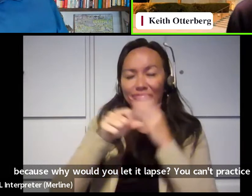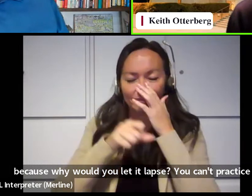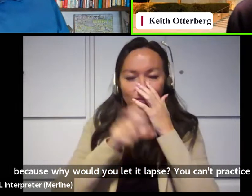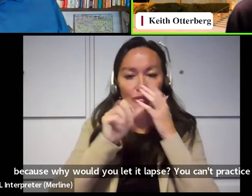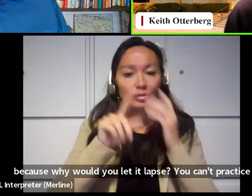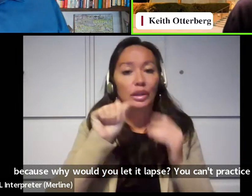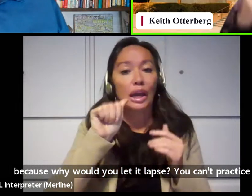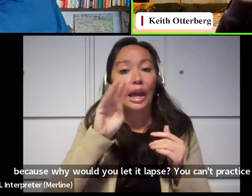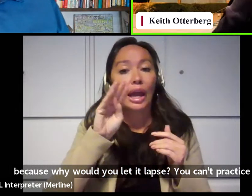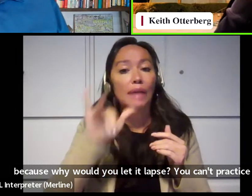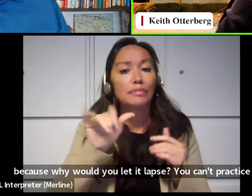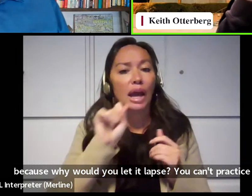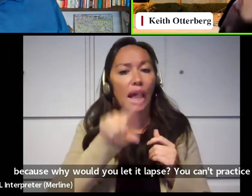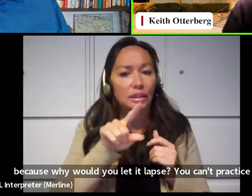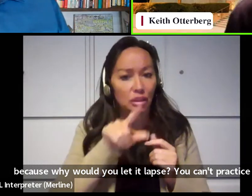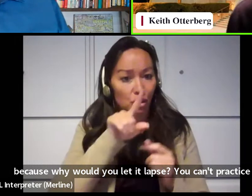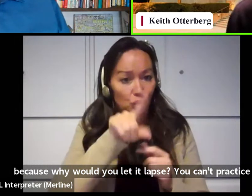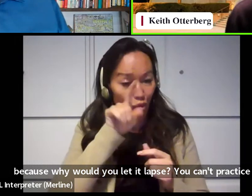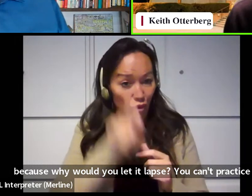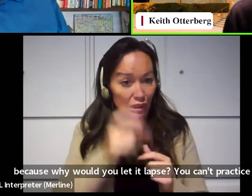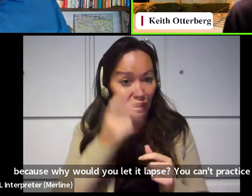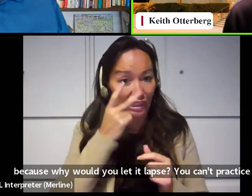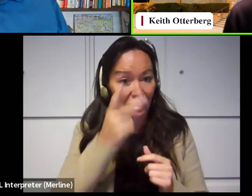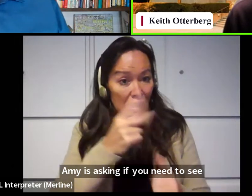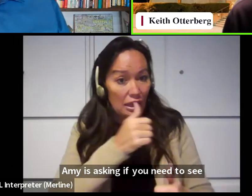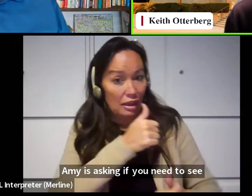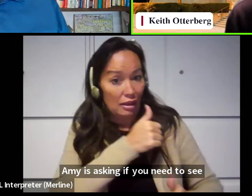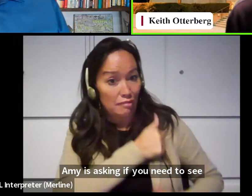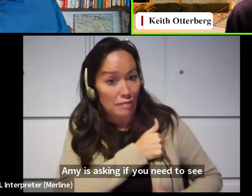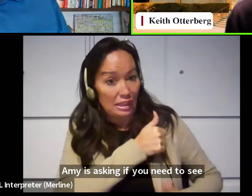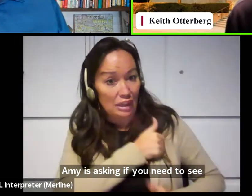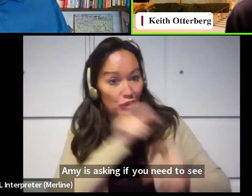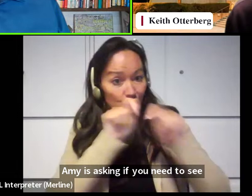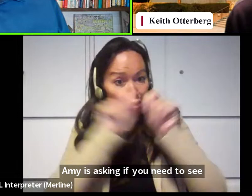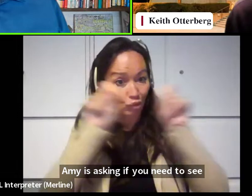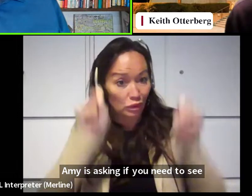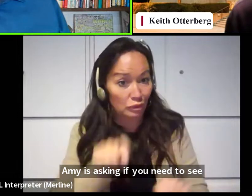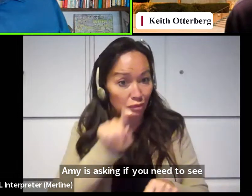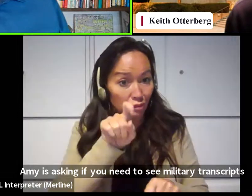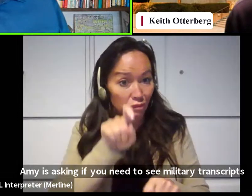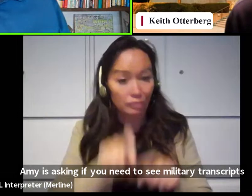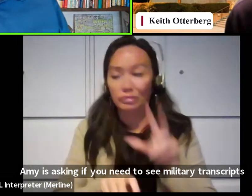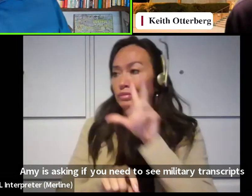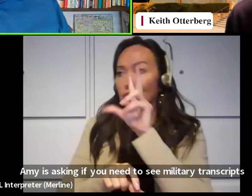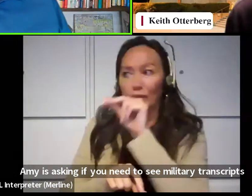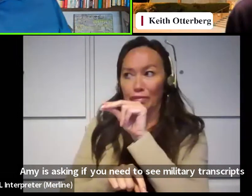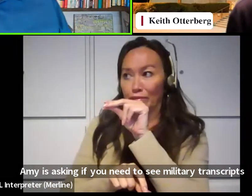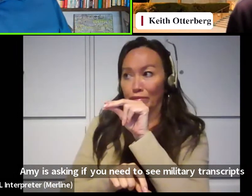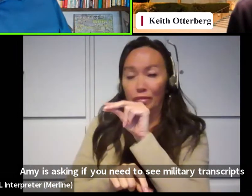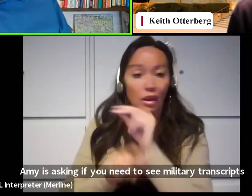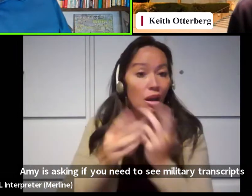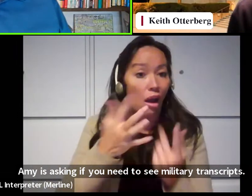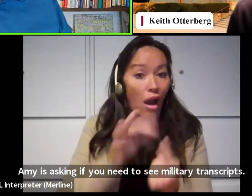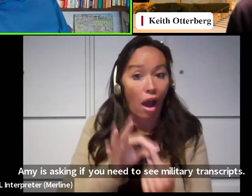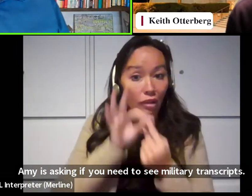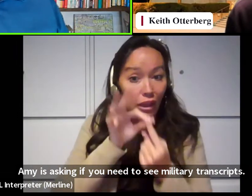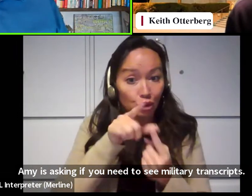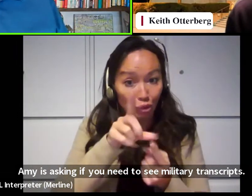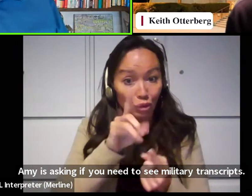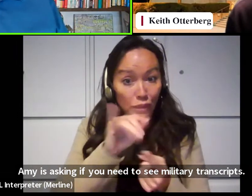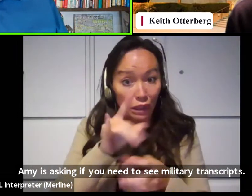Amy is asking if you need to see military transcripts. No, not unless you earn college